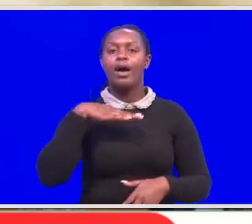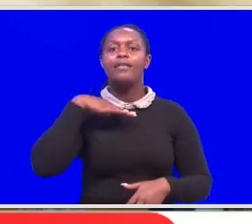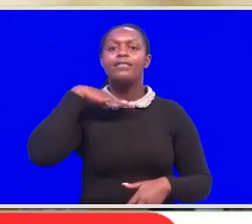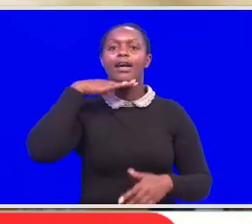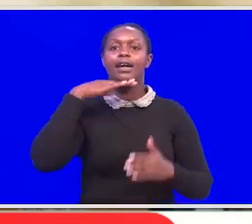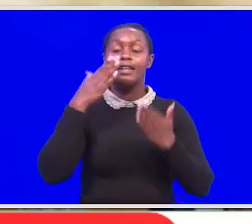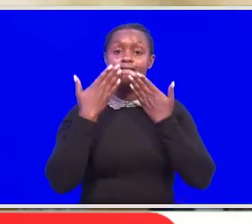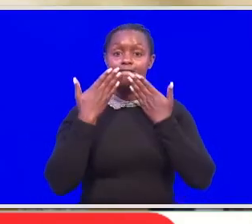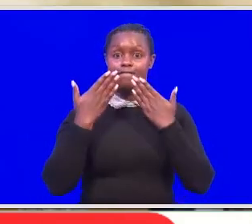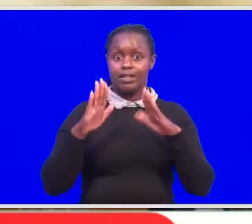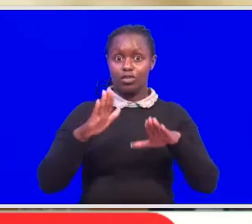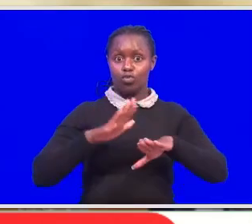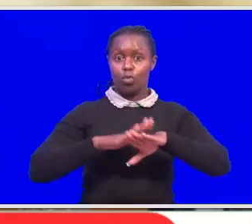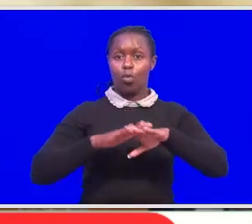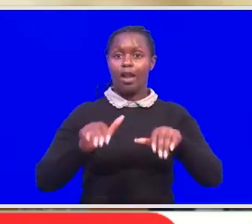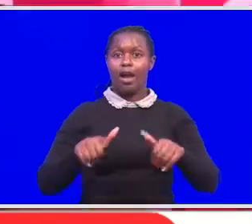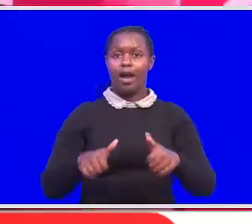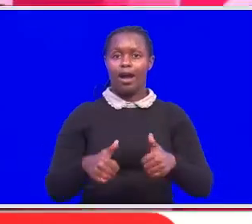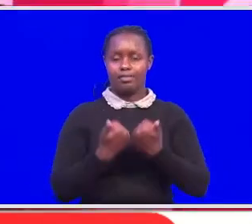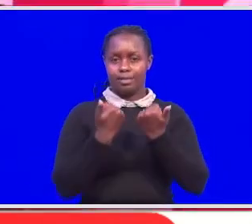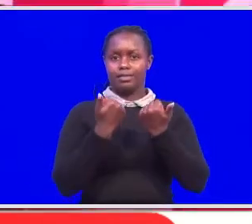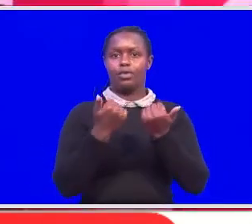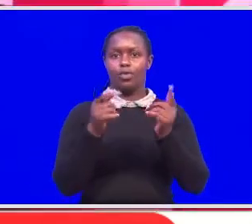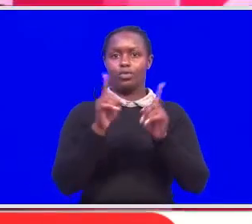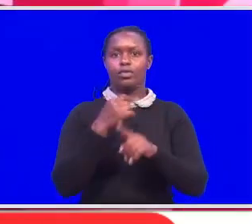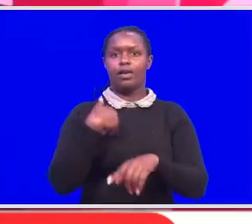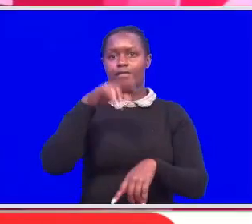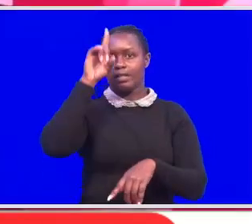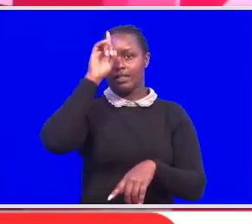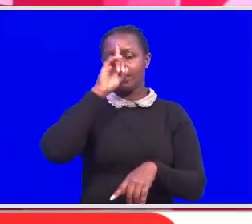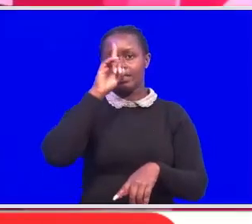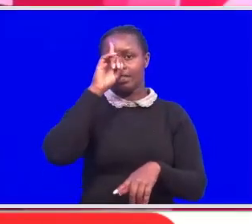not mentioning the serious injuries. Now,